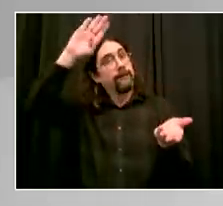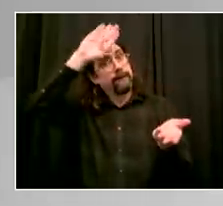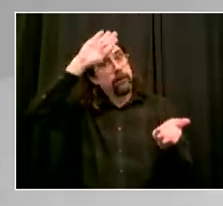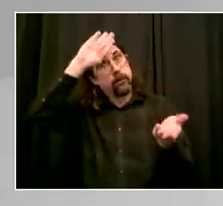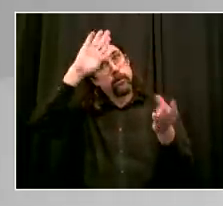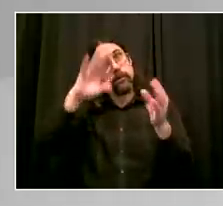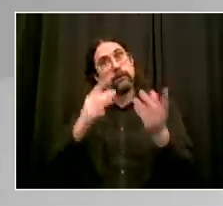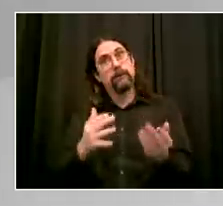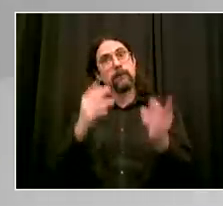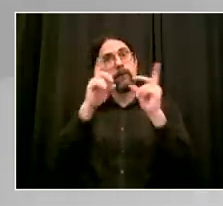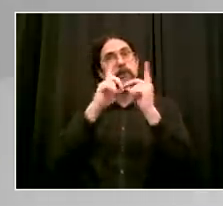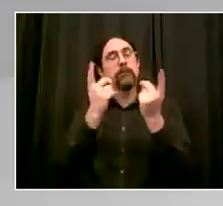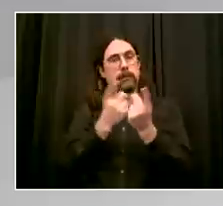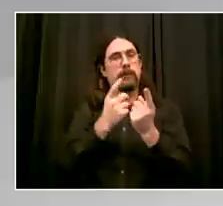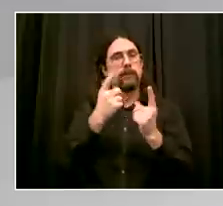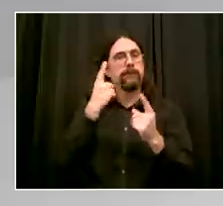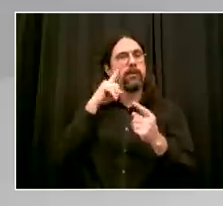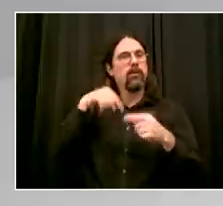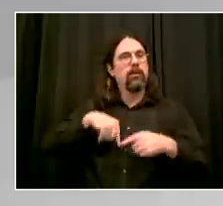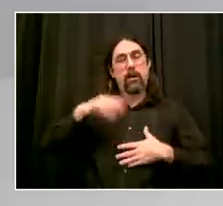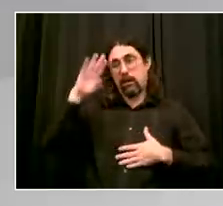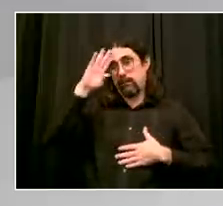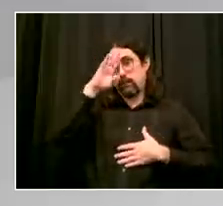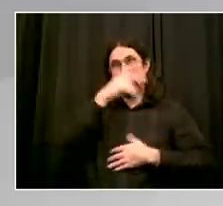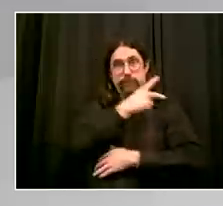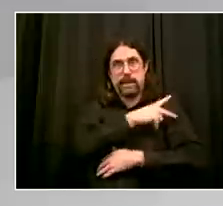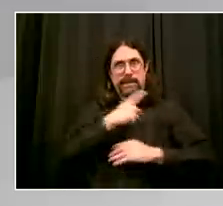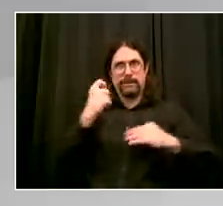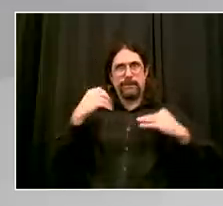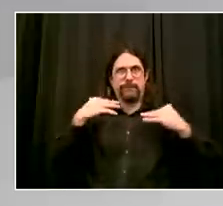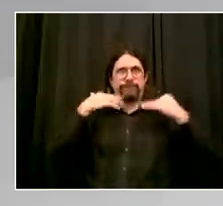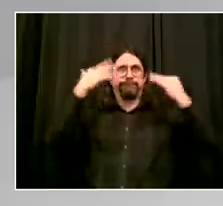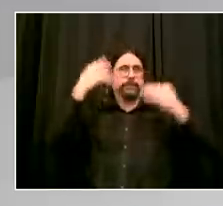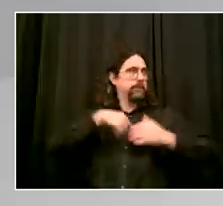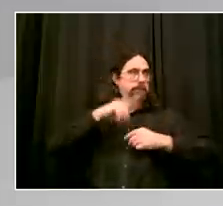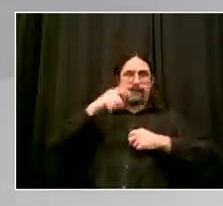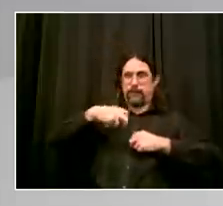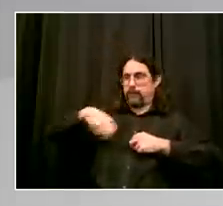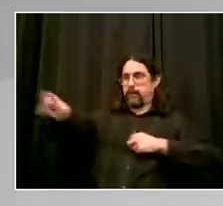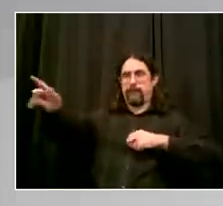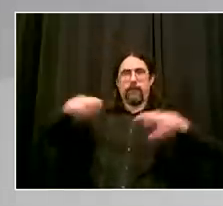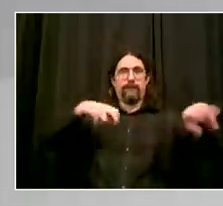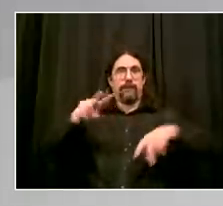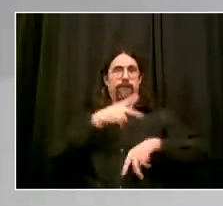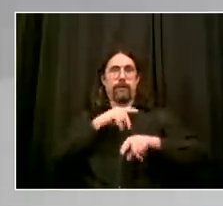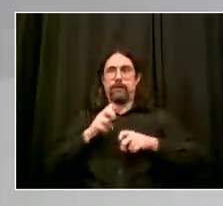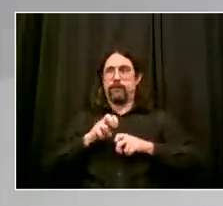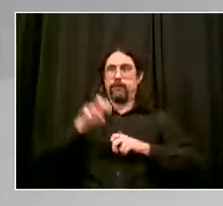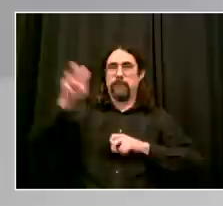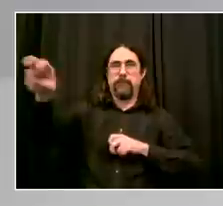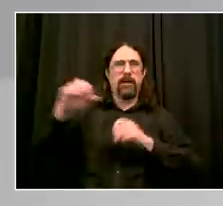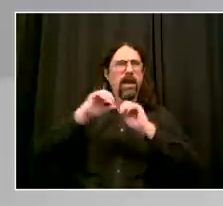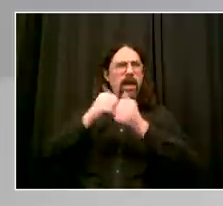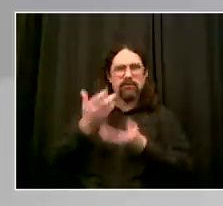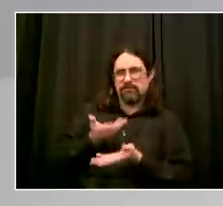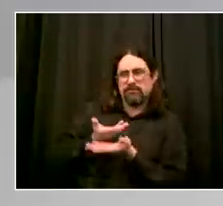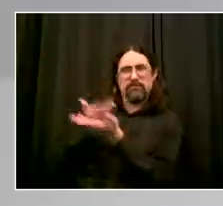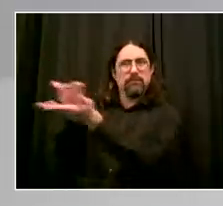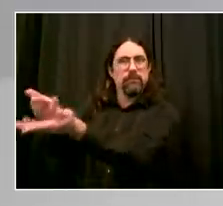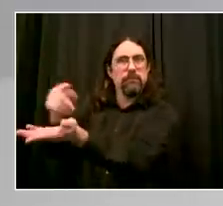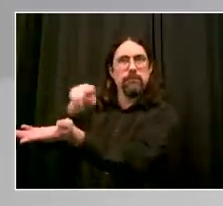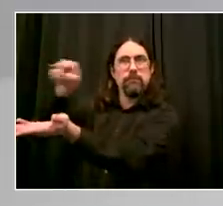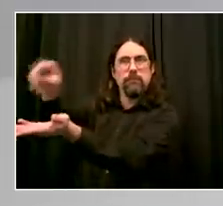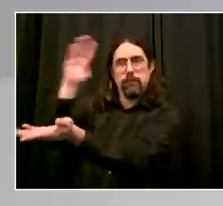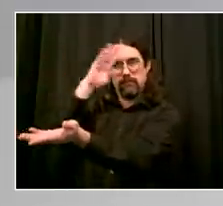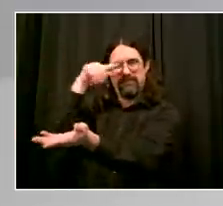the first wave was that Queens, Central Queens, was so disproportionately hit that it was difficult to